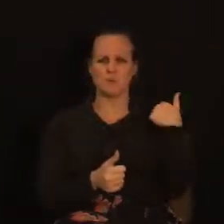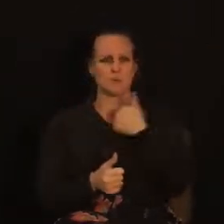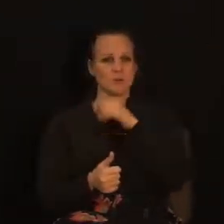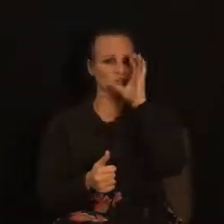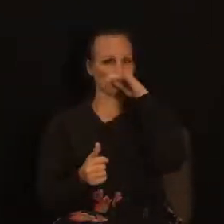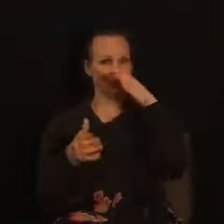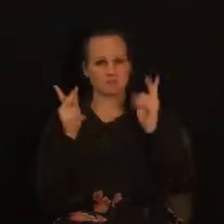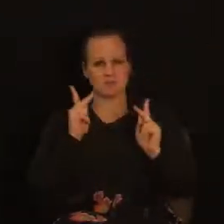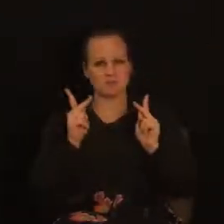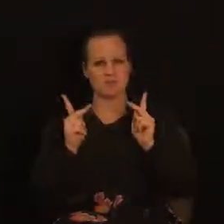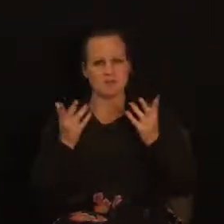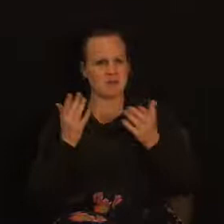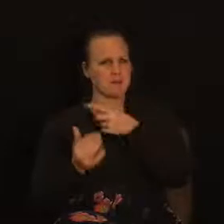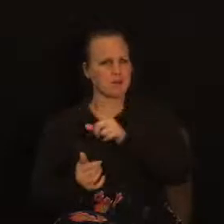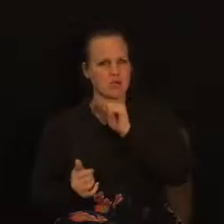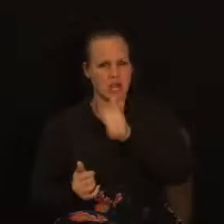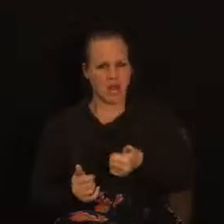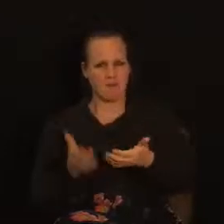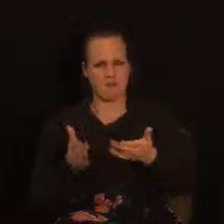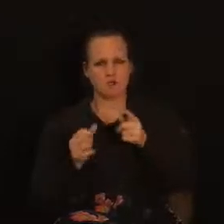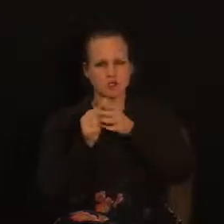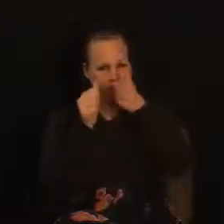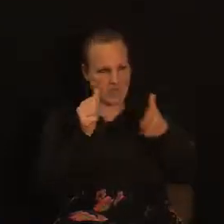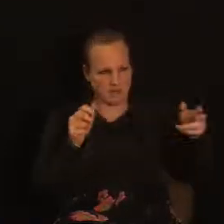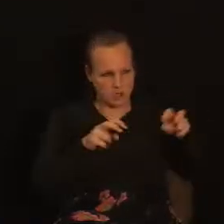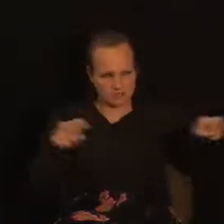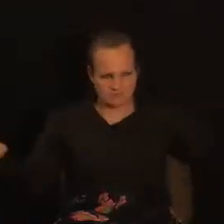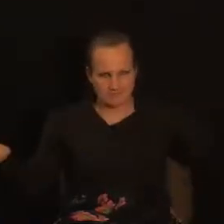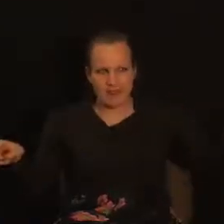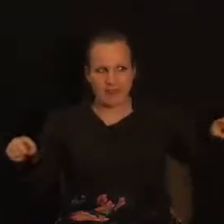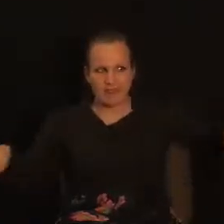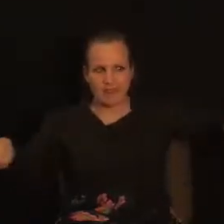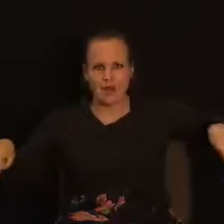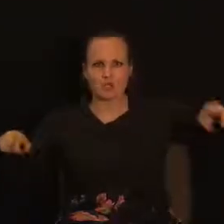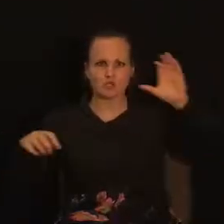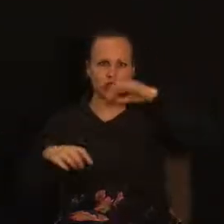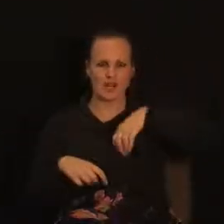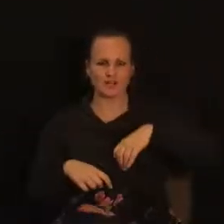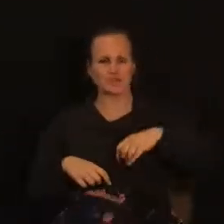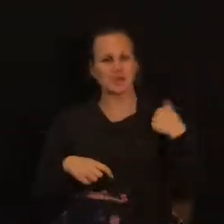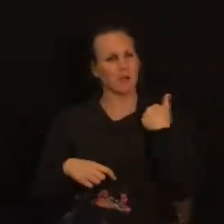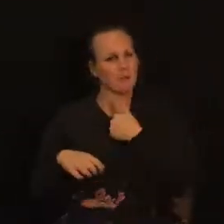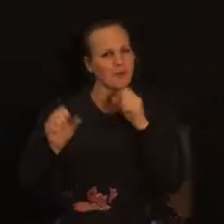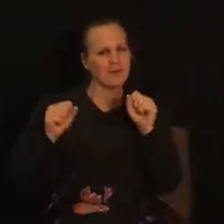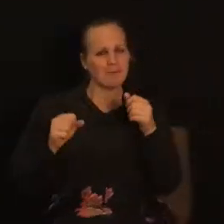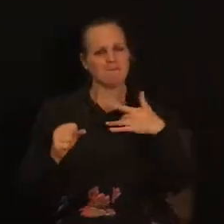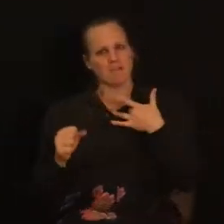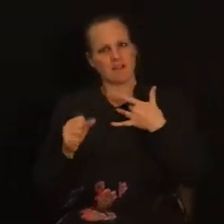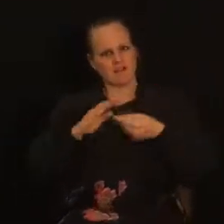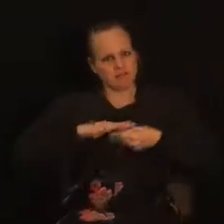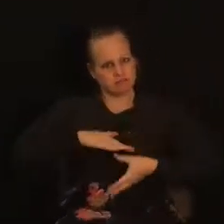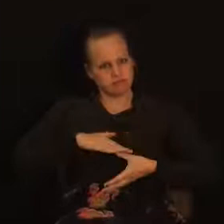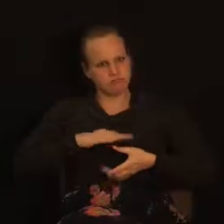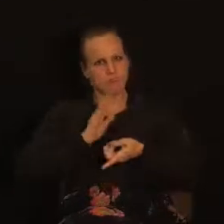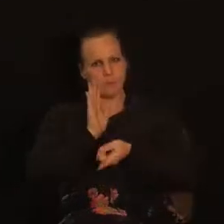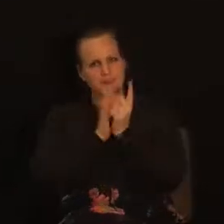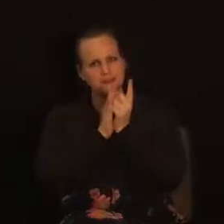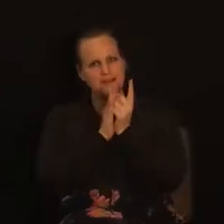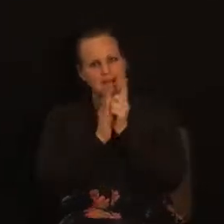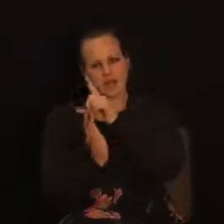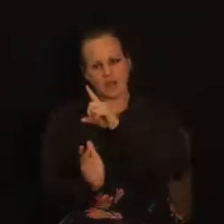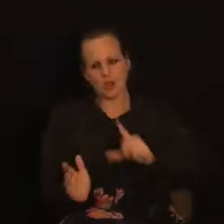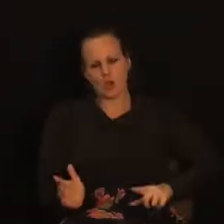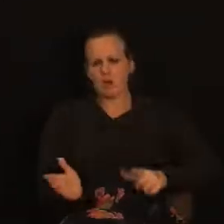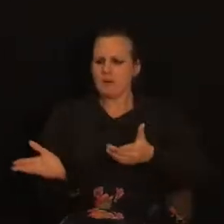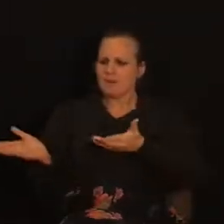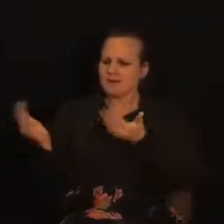your neighbors. But we're such strange people because we can be so insecure in 1 minute. So the Lord will be beckoning us